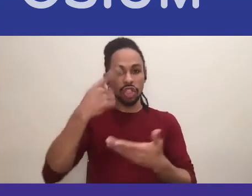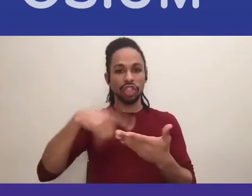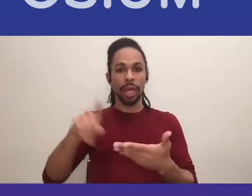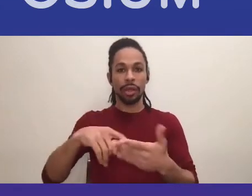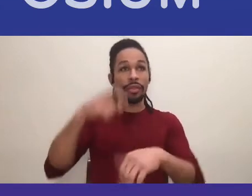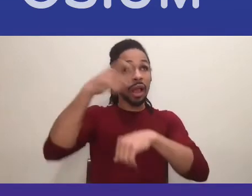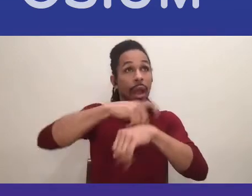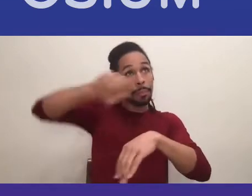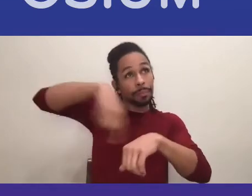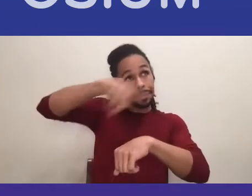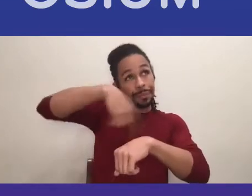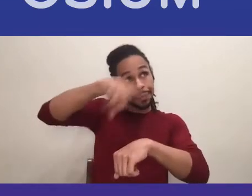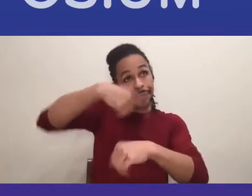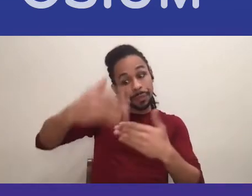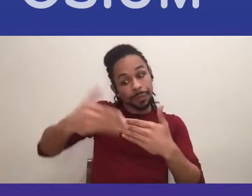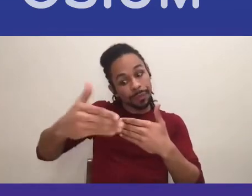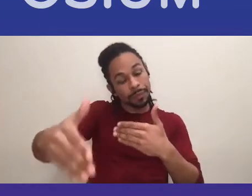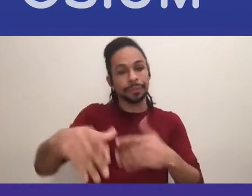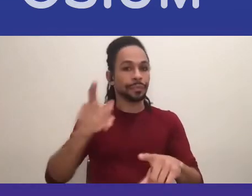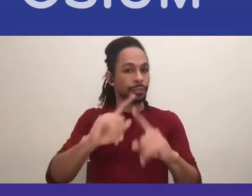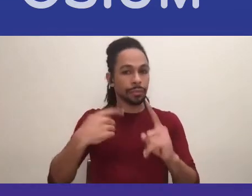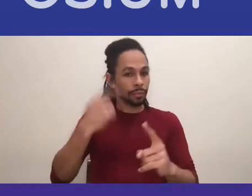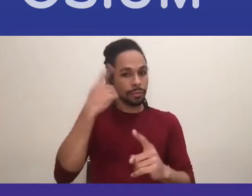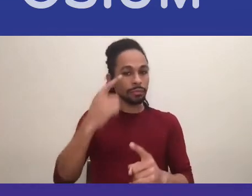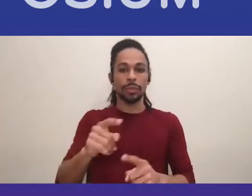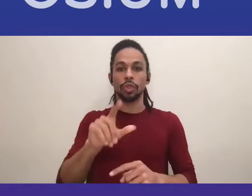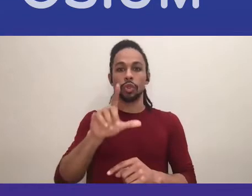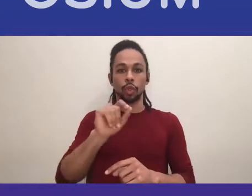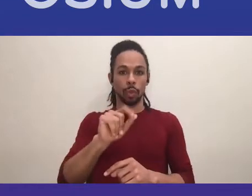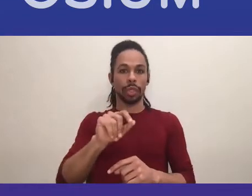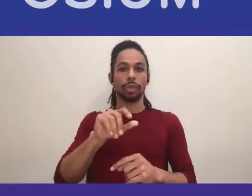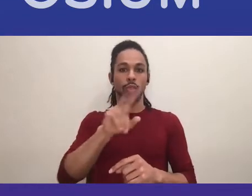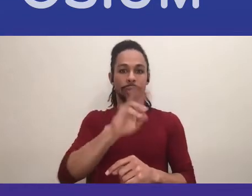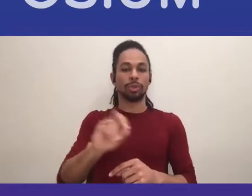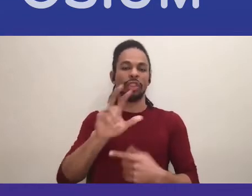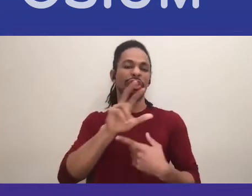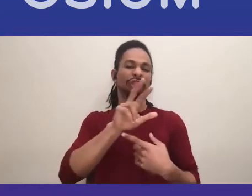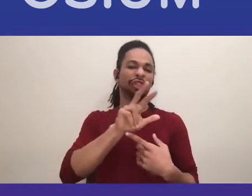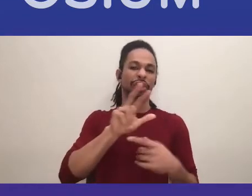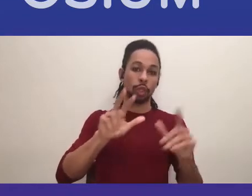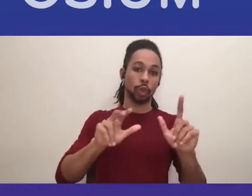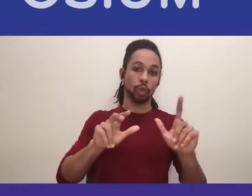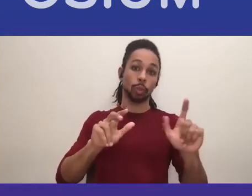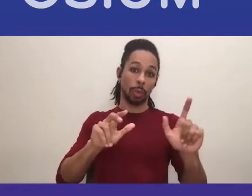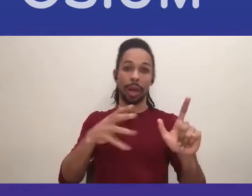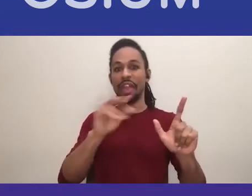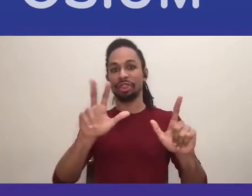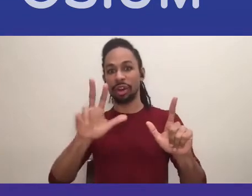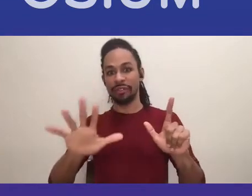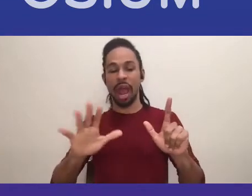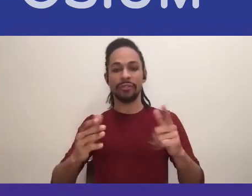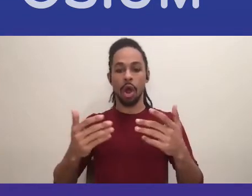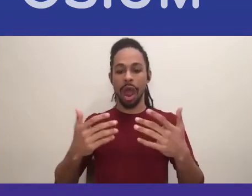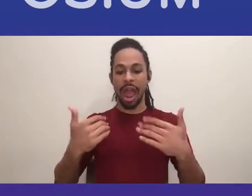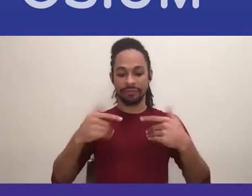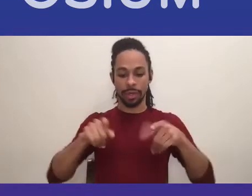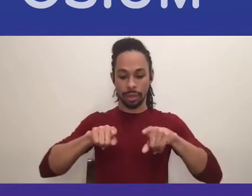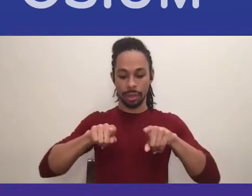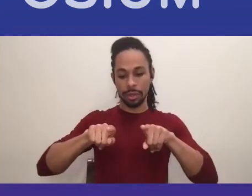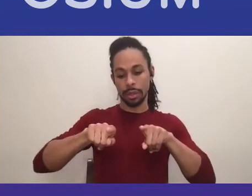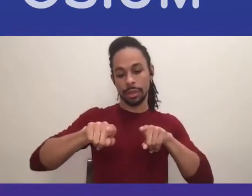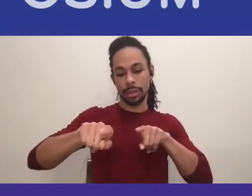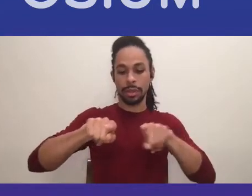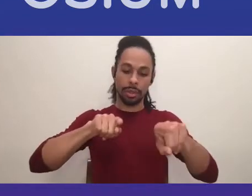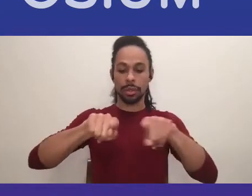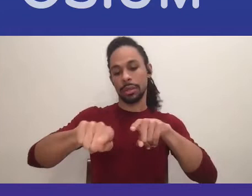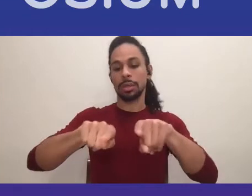that 2035 and 2021 are bound up in multiple timescapes that are intersecting. Yeah. So what of